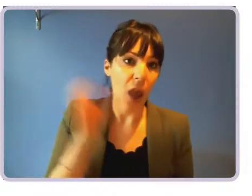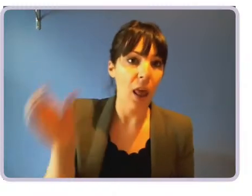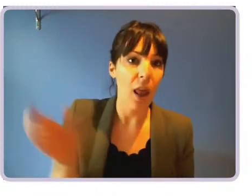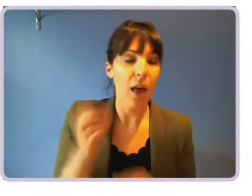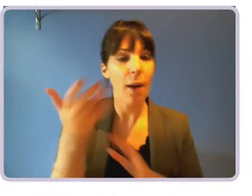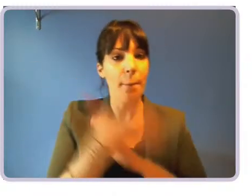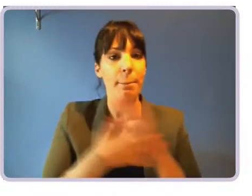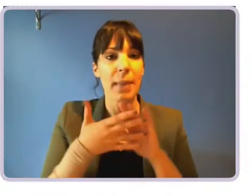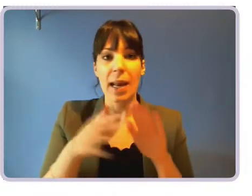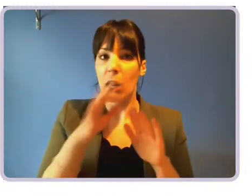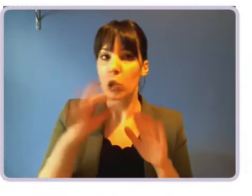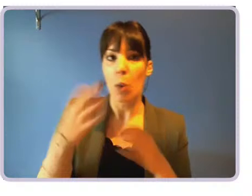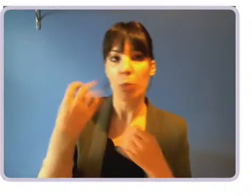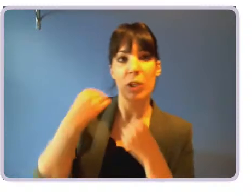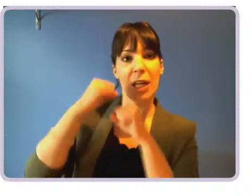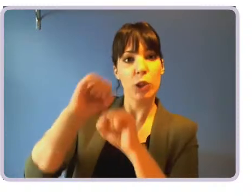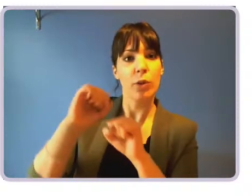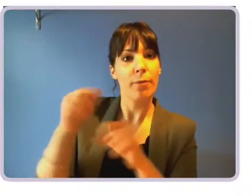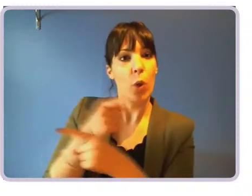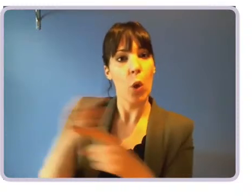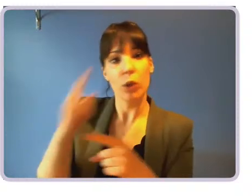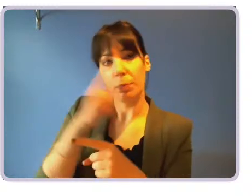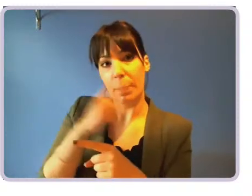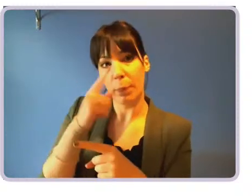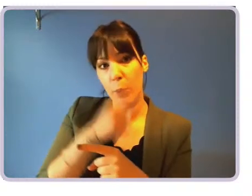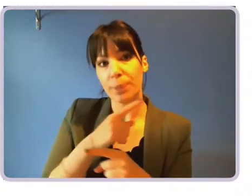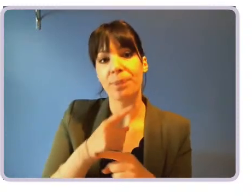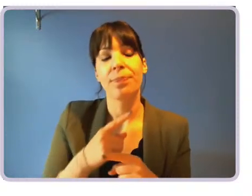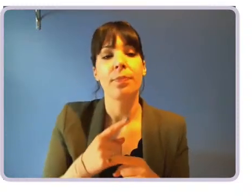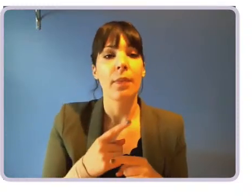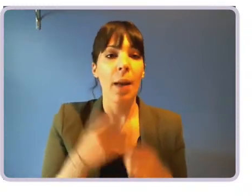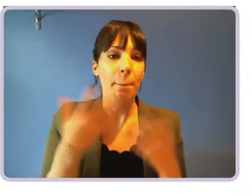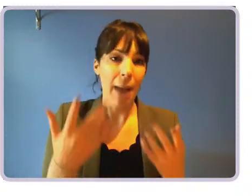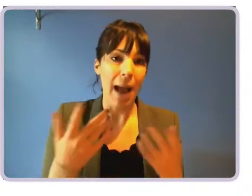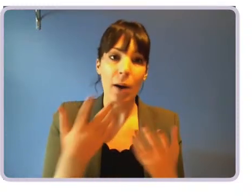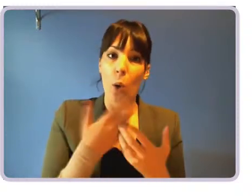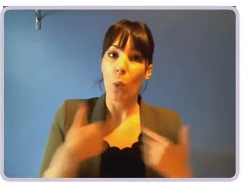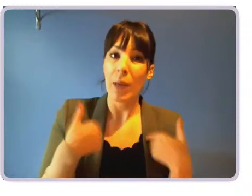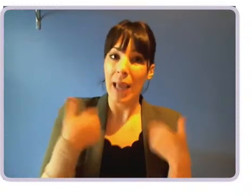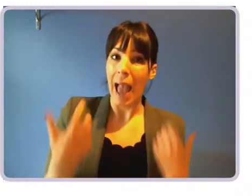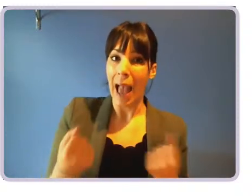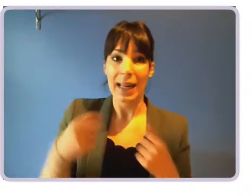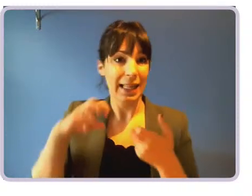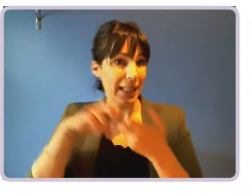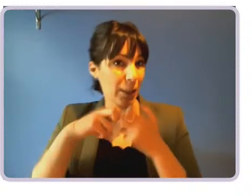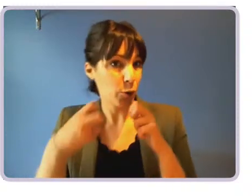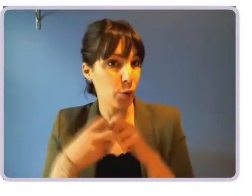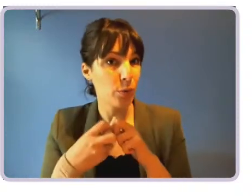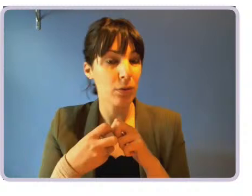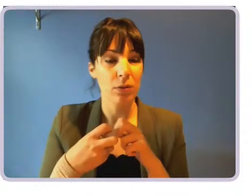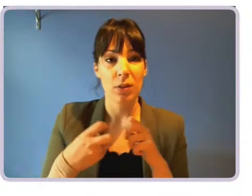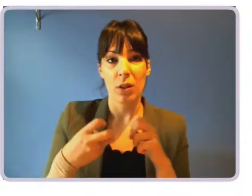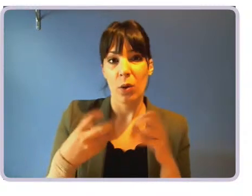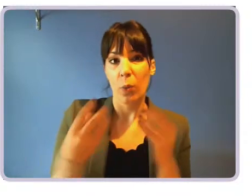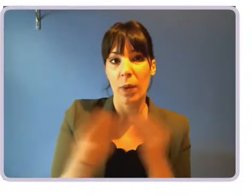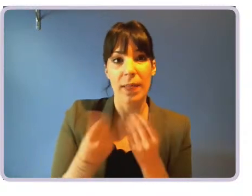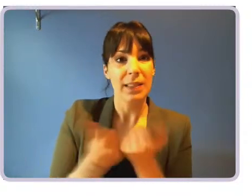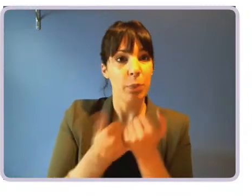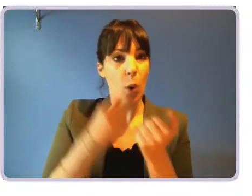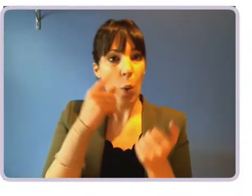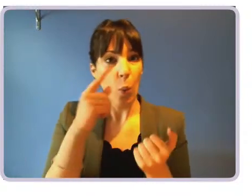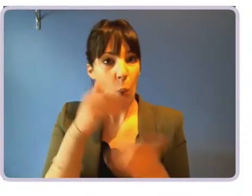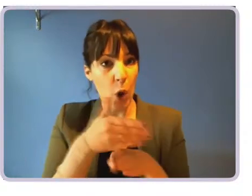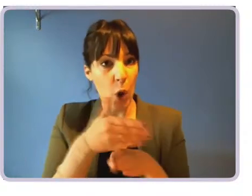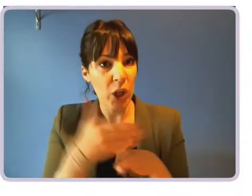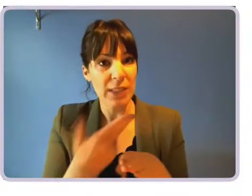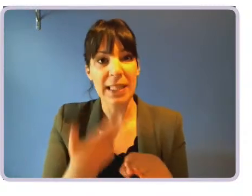I'll come to our survey, but there were issues and worries around support workers taking sick leave and losing pay,